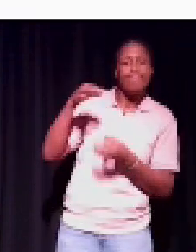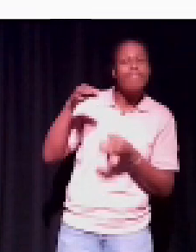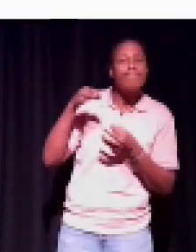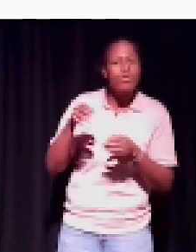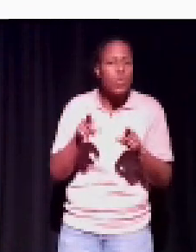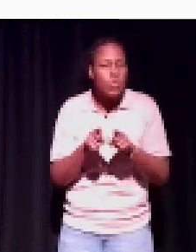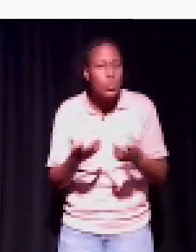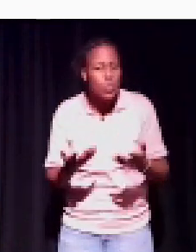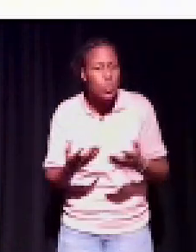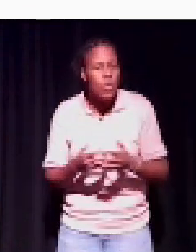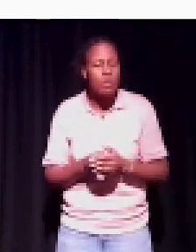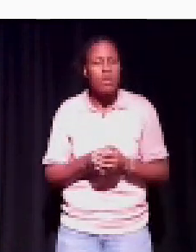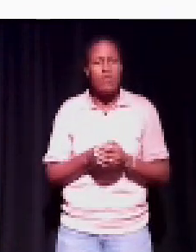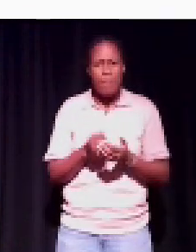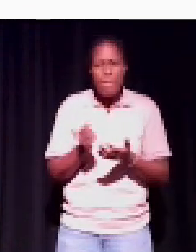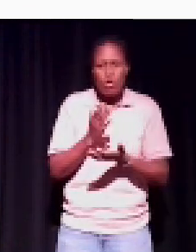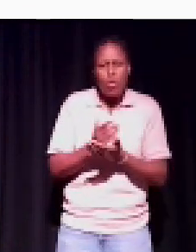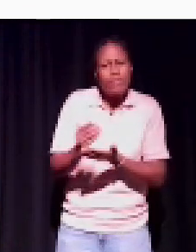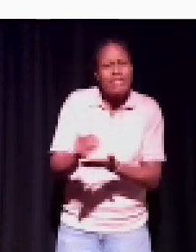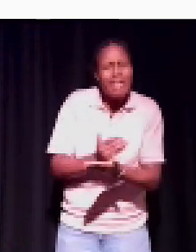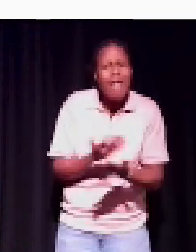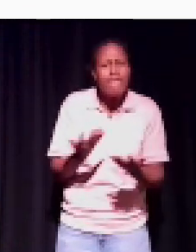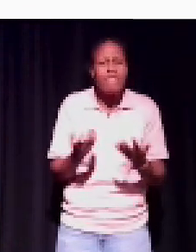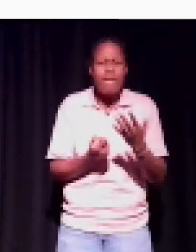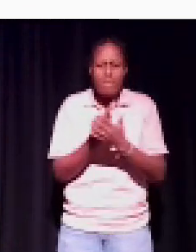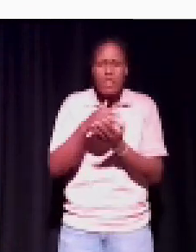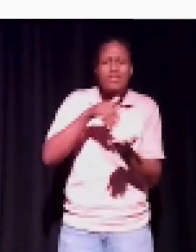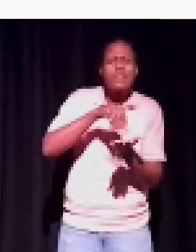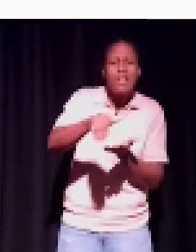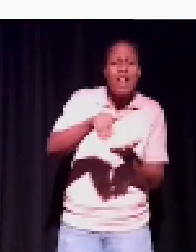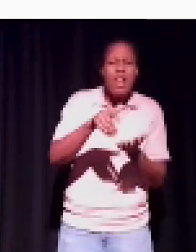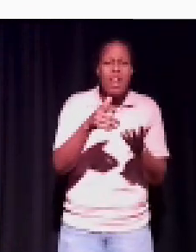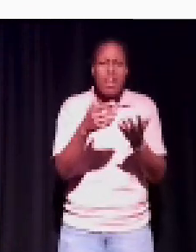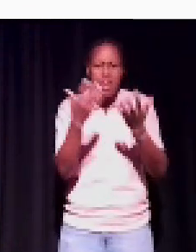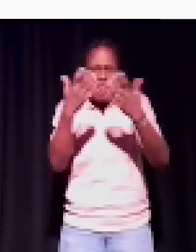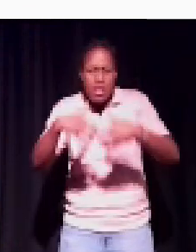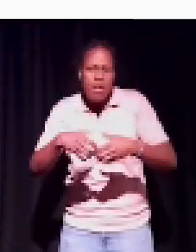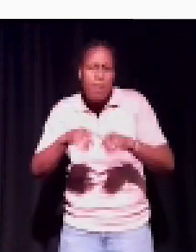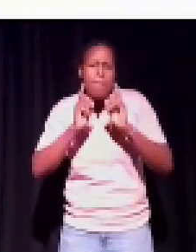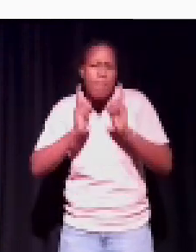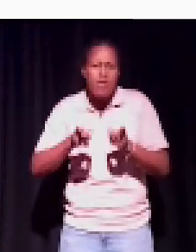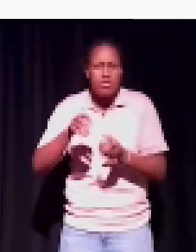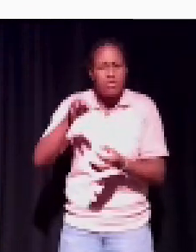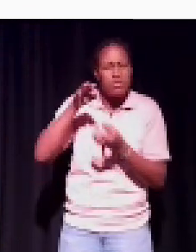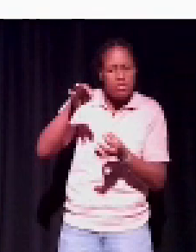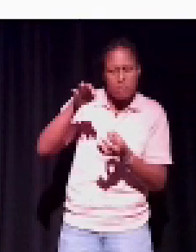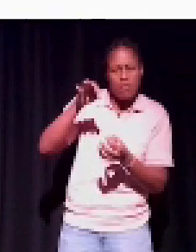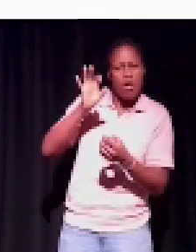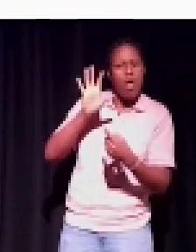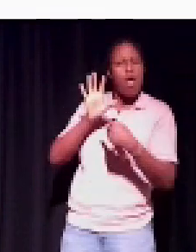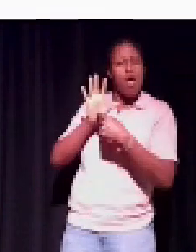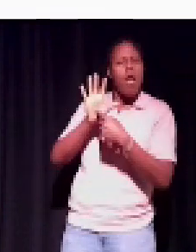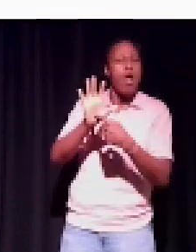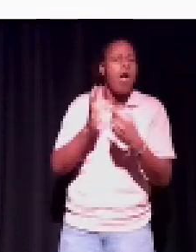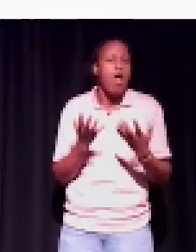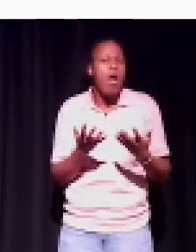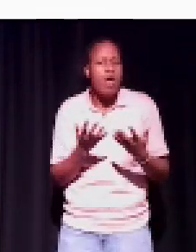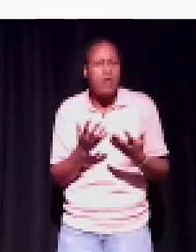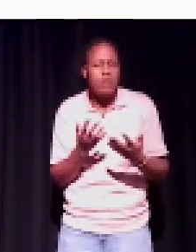that either. Things should be safe. If you sell an electronic device, it needs to be proven to be safe, especially in the EU.